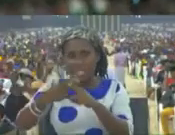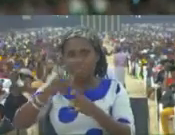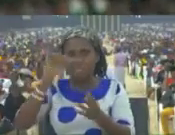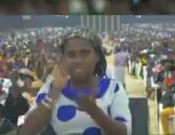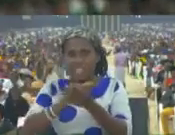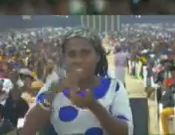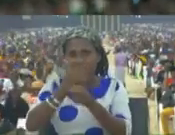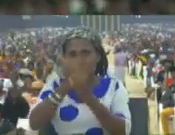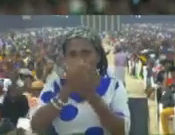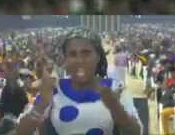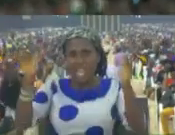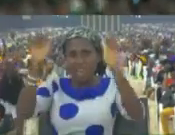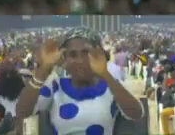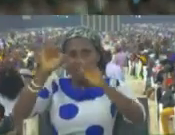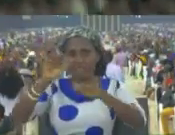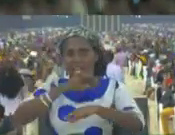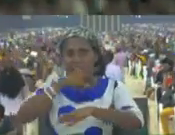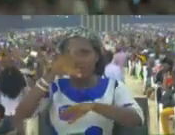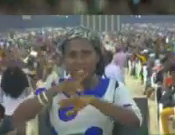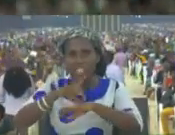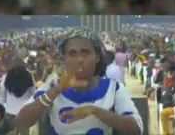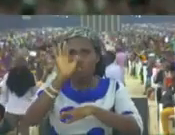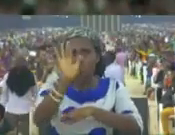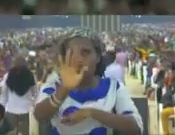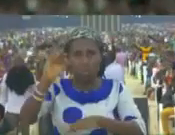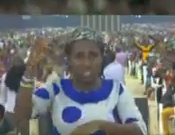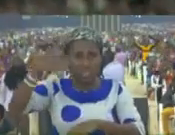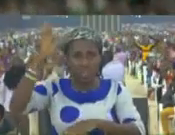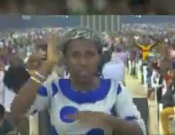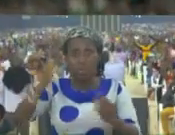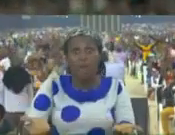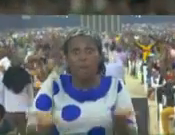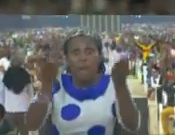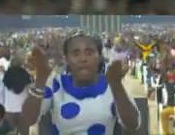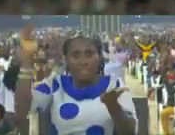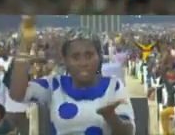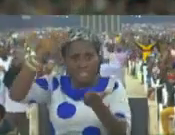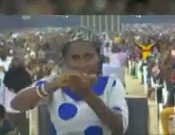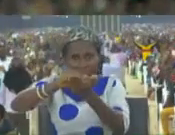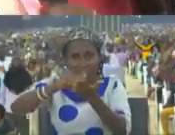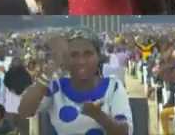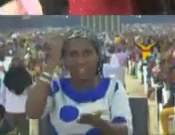earth. Your sun will rise again.